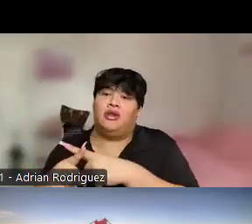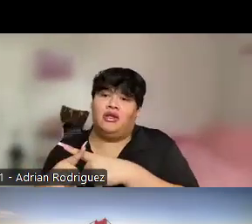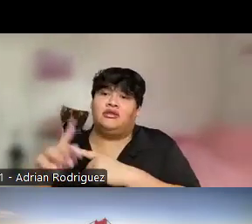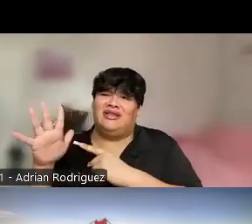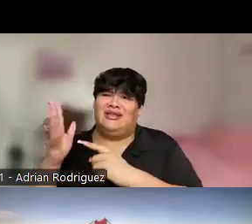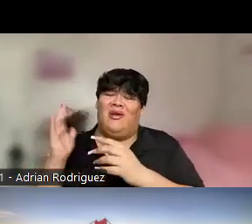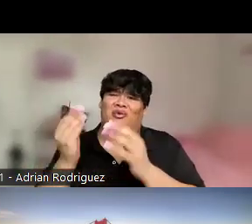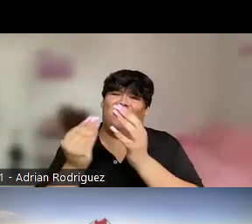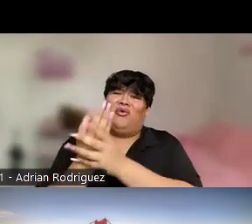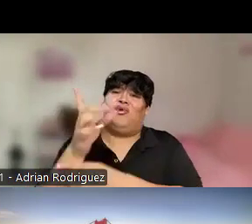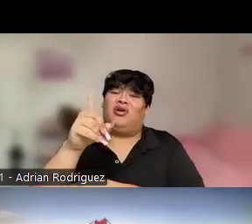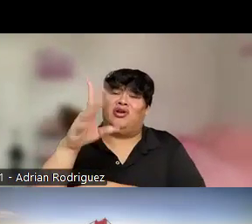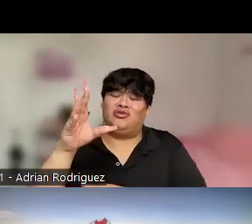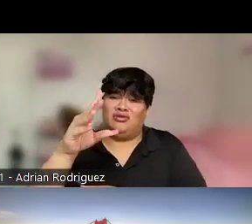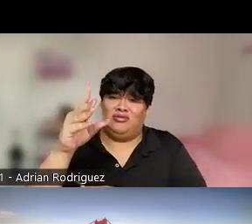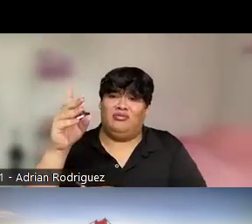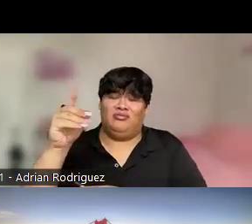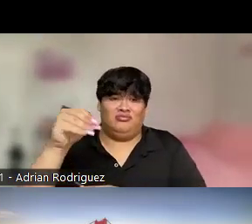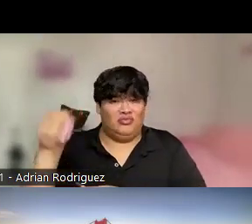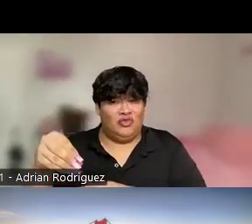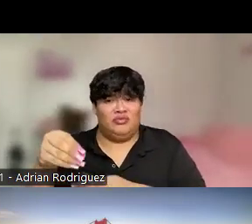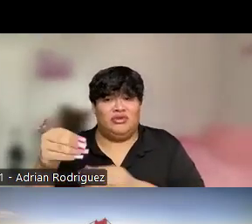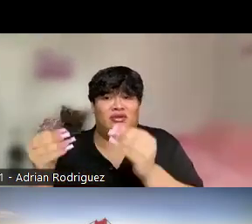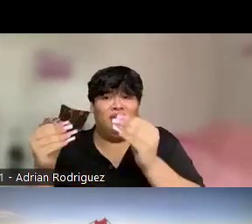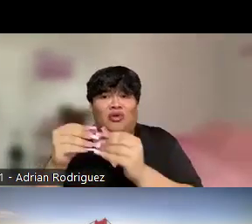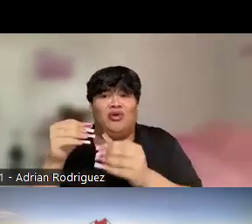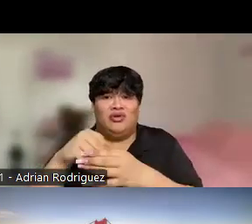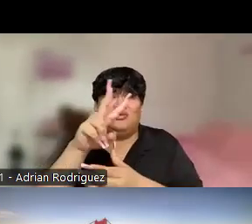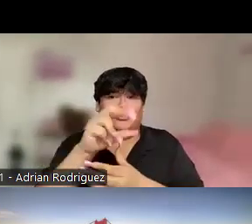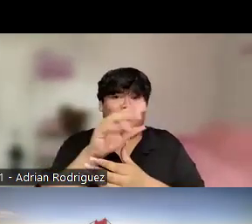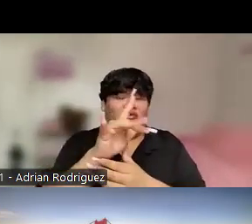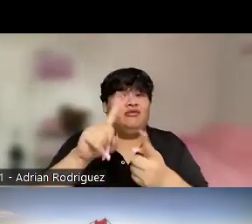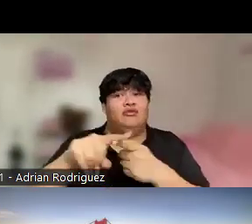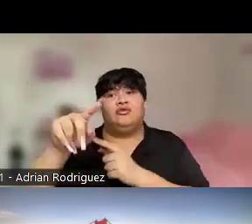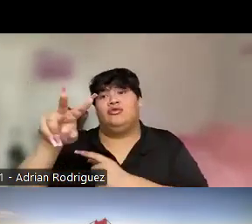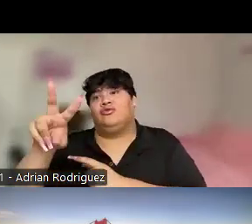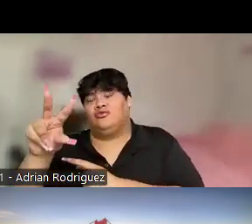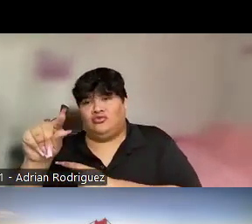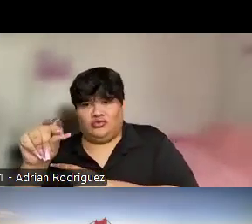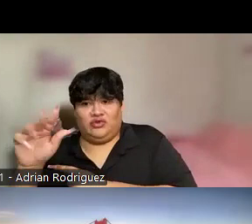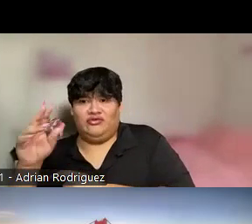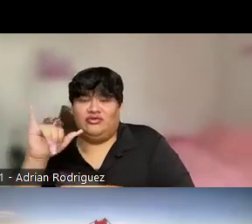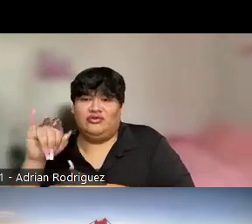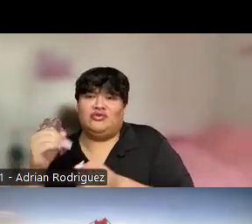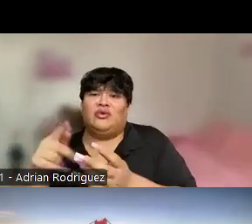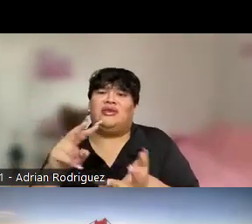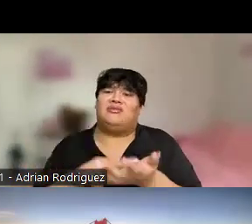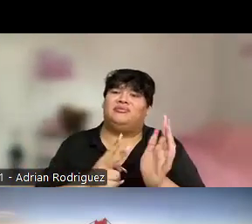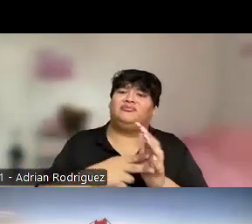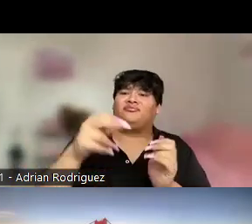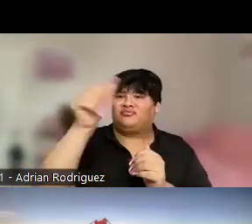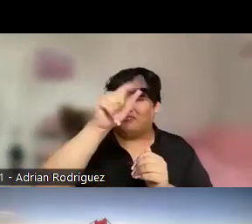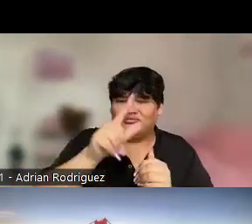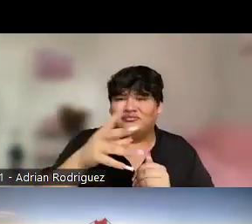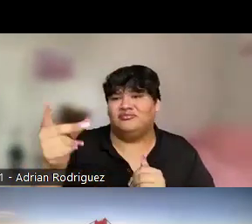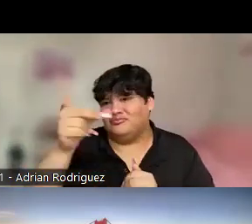grow 101% between 2025 and 2050. So the takeaway message here is really that Alzheimer's dementia